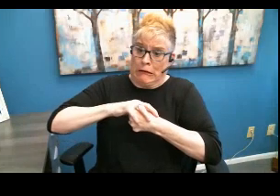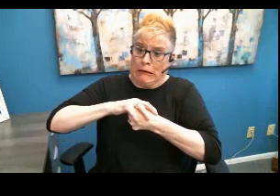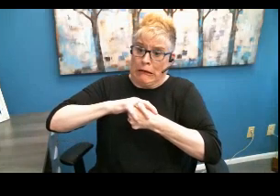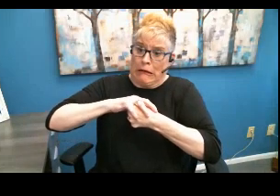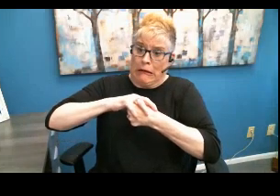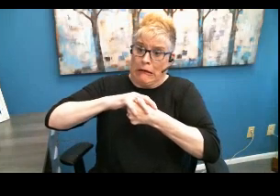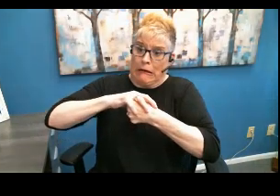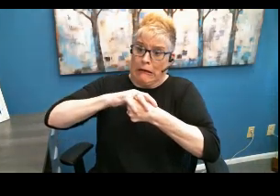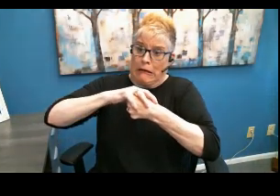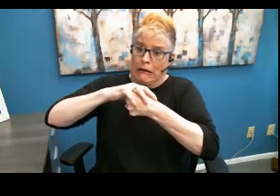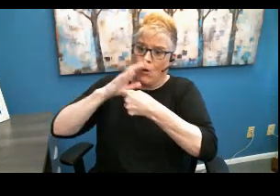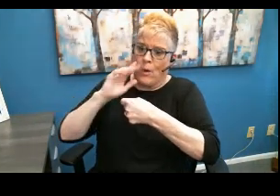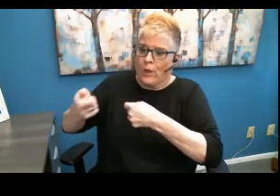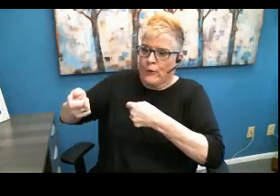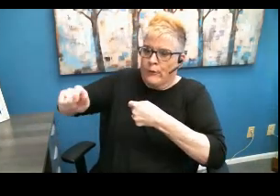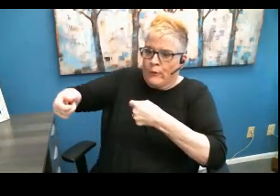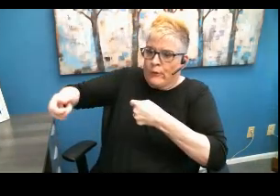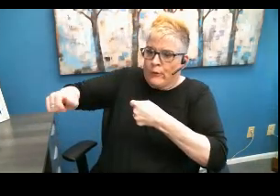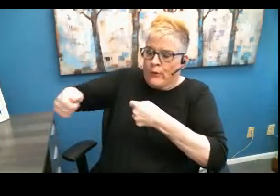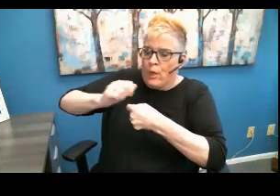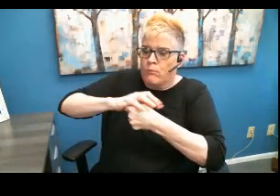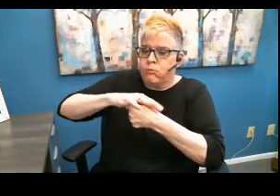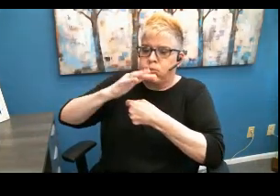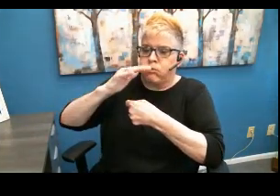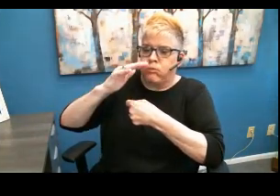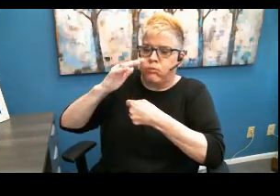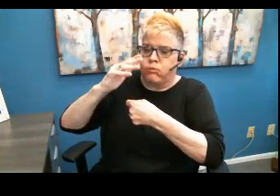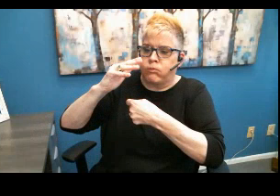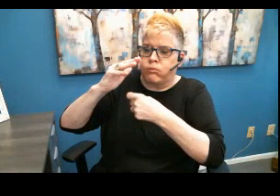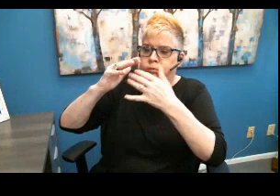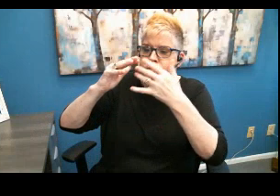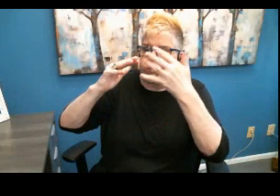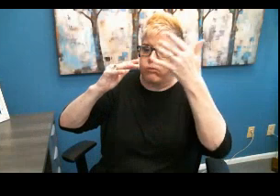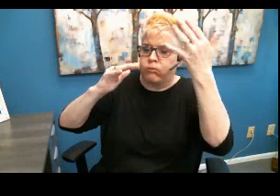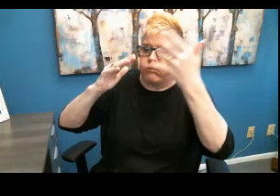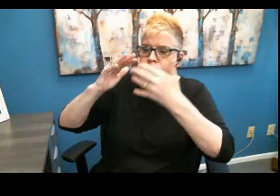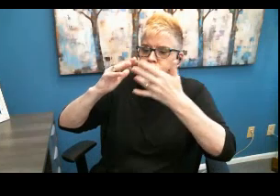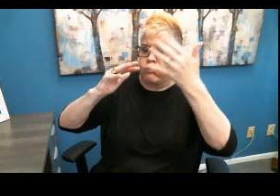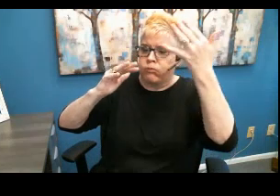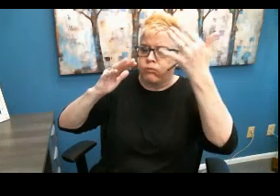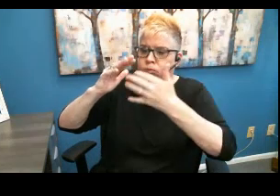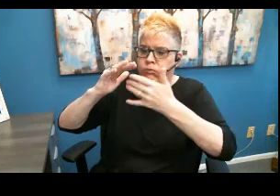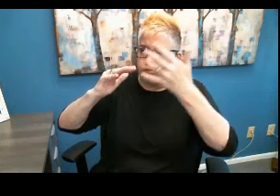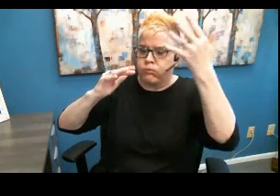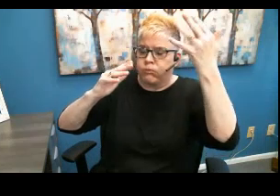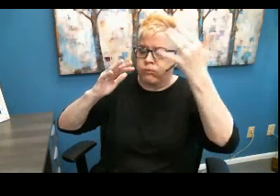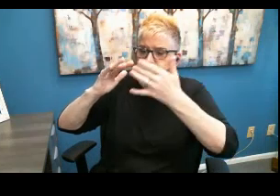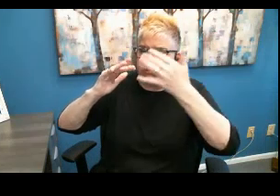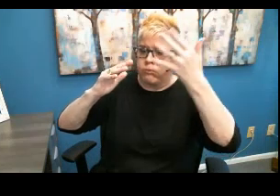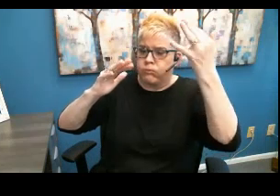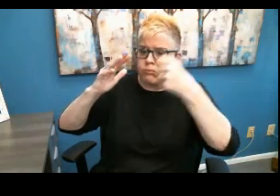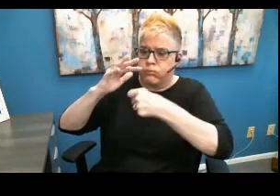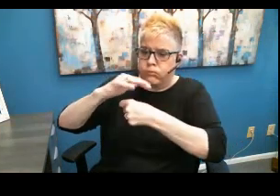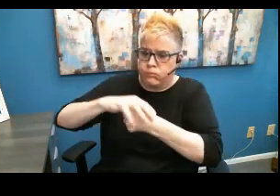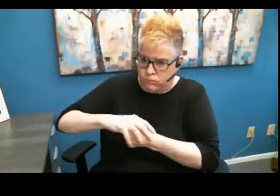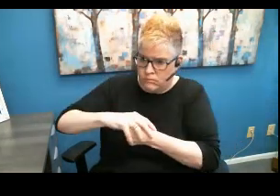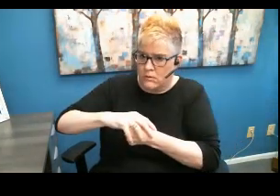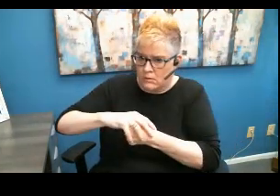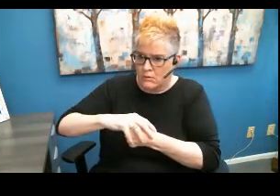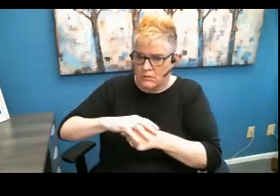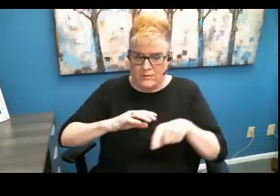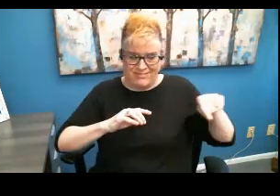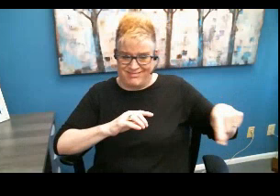they would vent the gas to the atmosphere to prevent the downstream piping from being overpressurized.